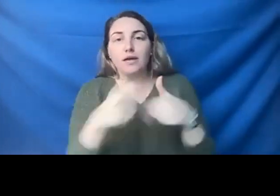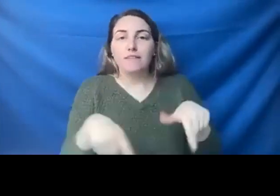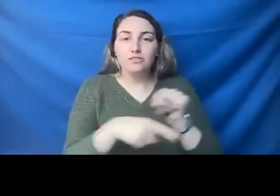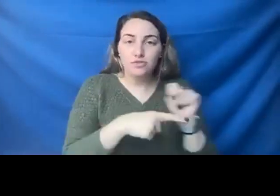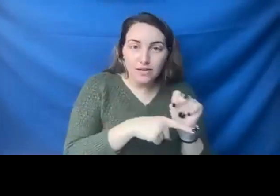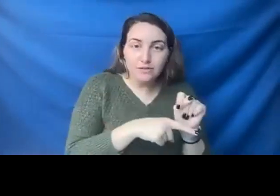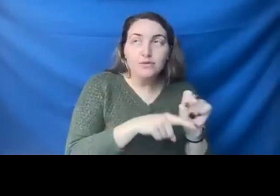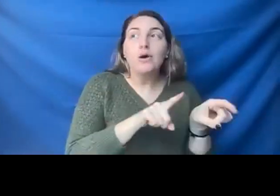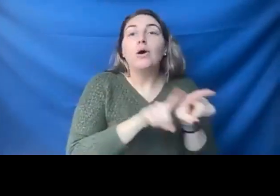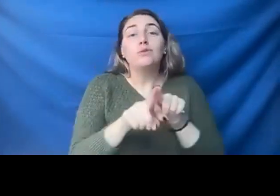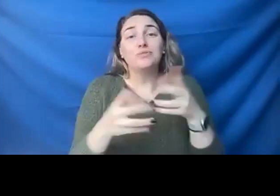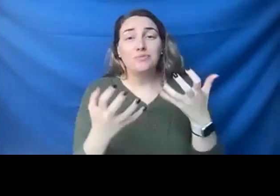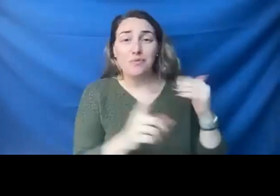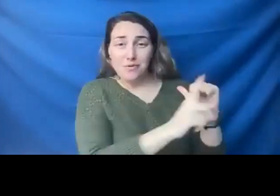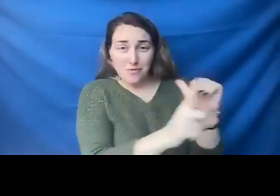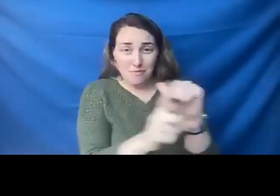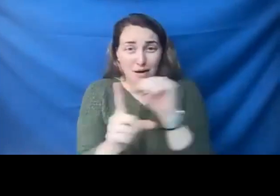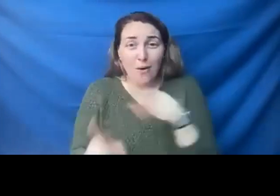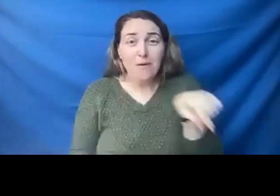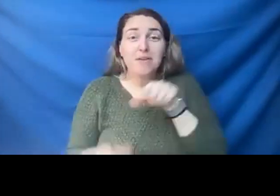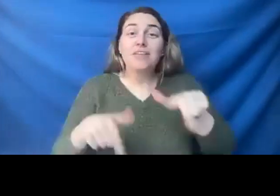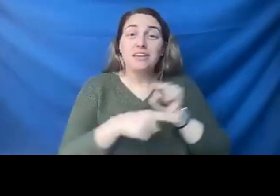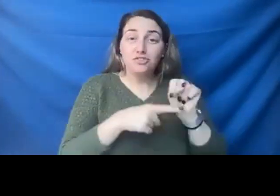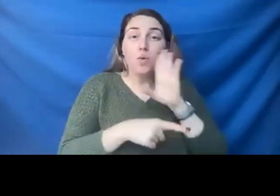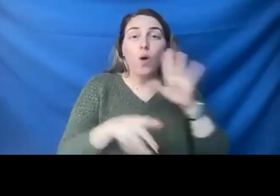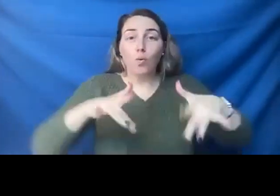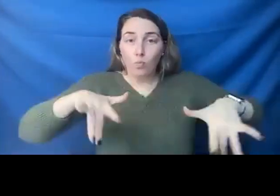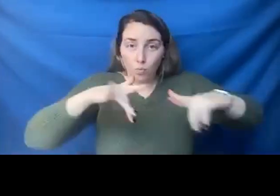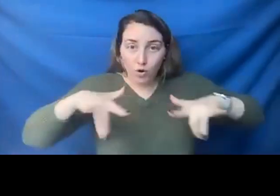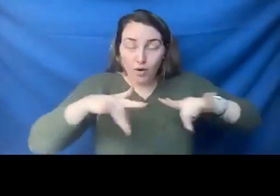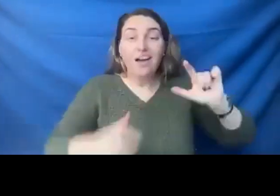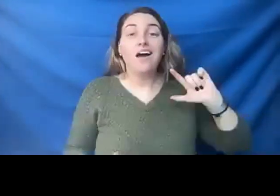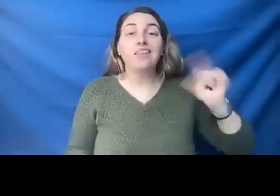just also like to remind folks that this training will be recorded so we can post